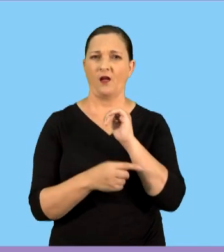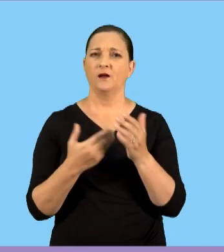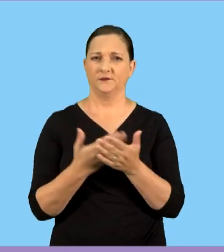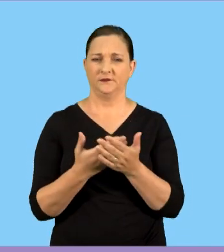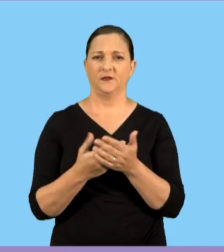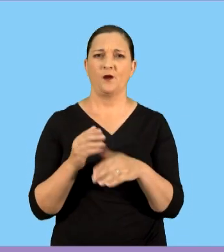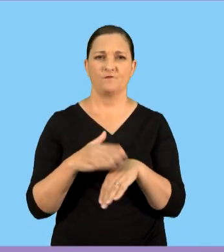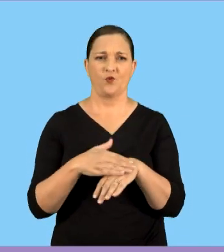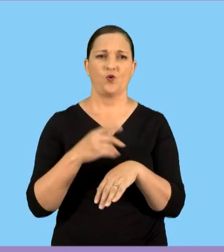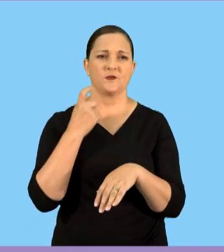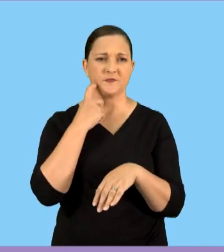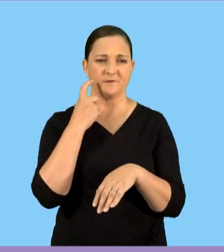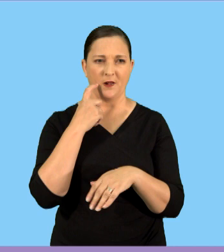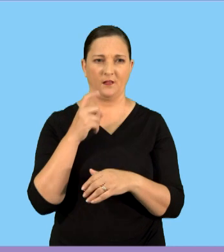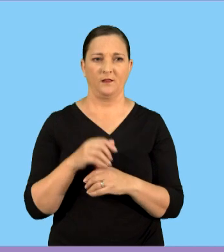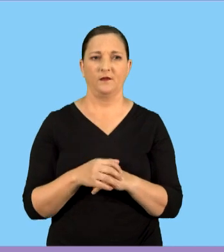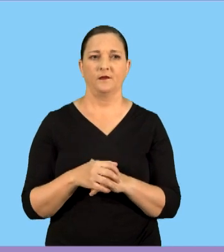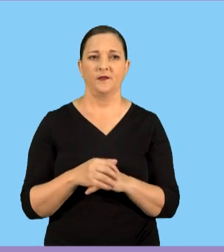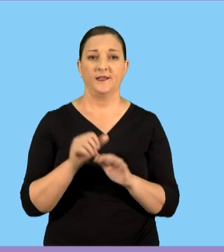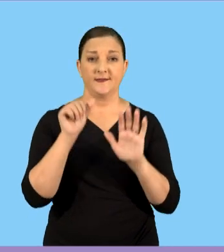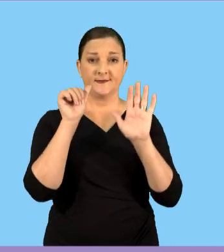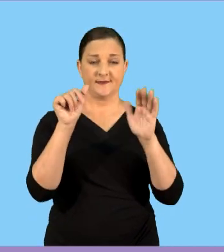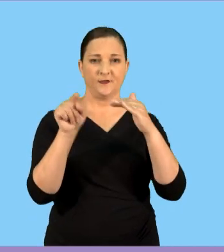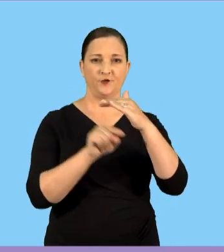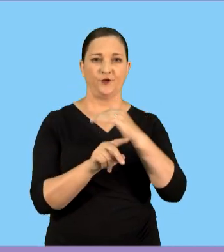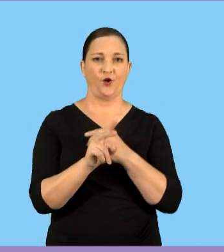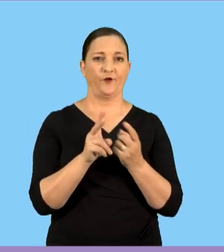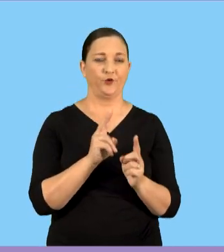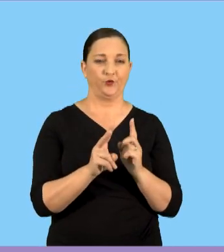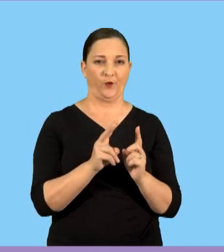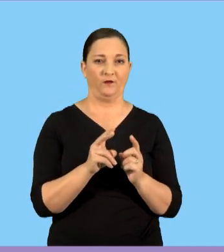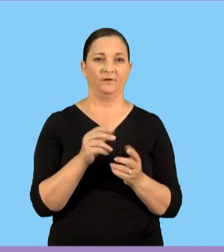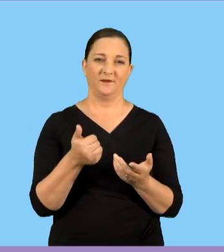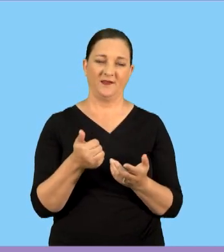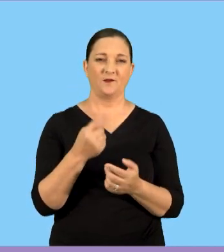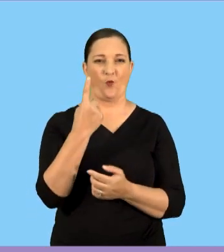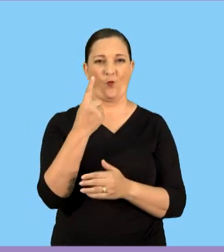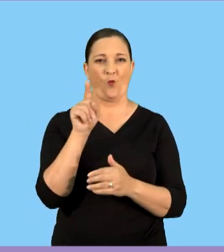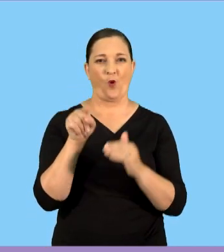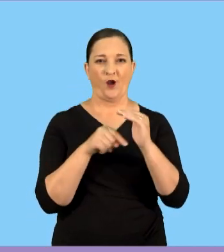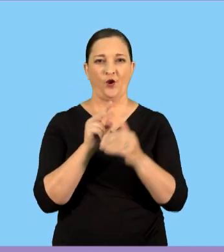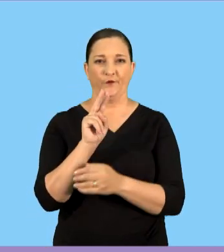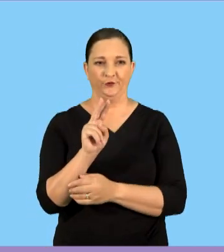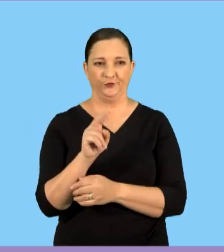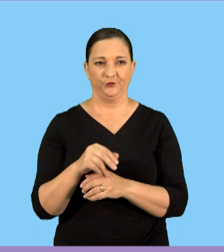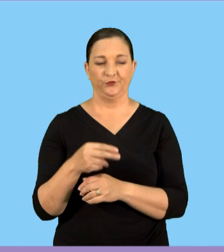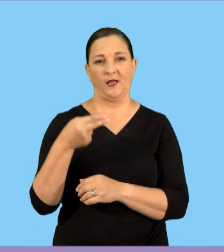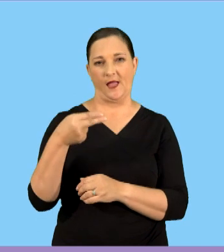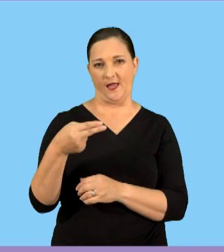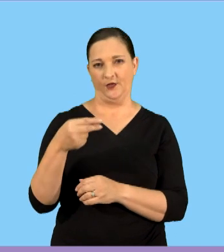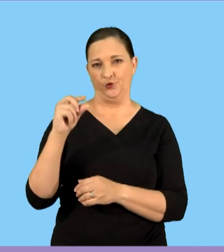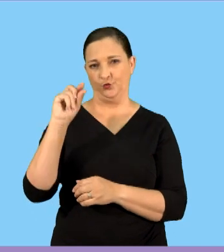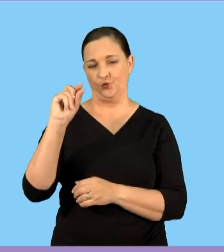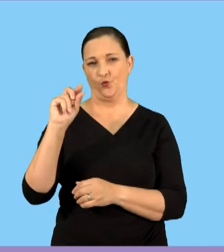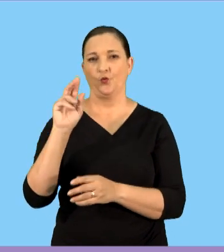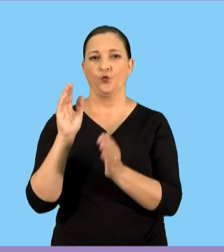term, they can be simplified. So when we simplify 6/12, that is actually equals to 1/2, and we still have